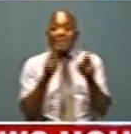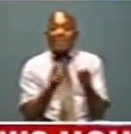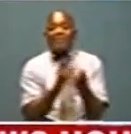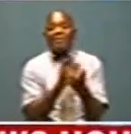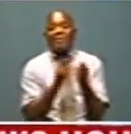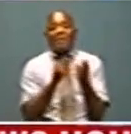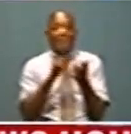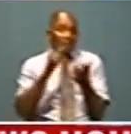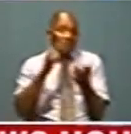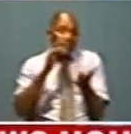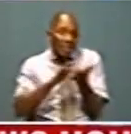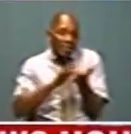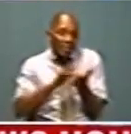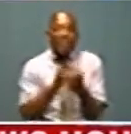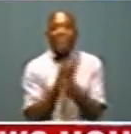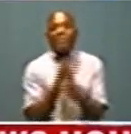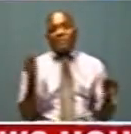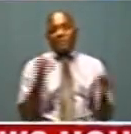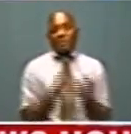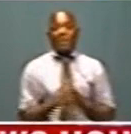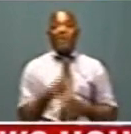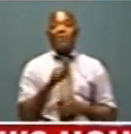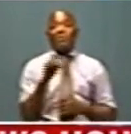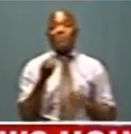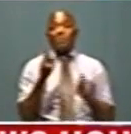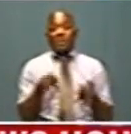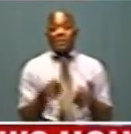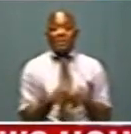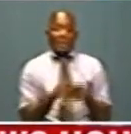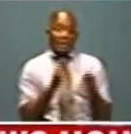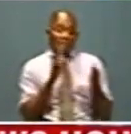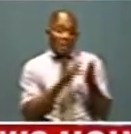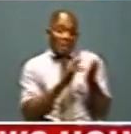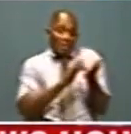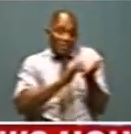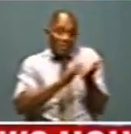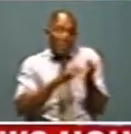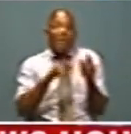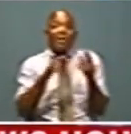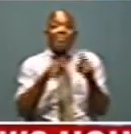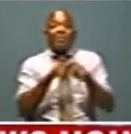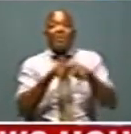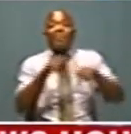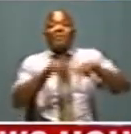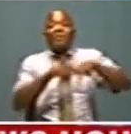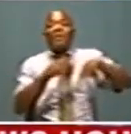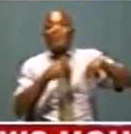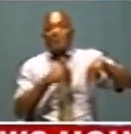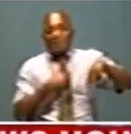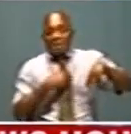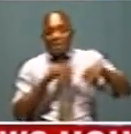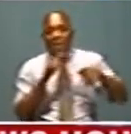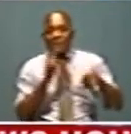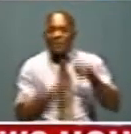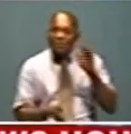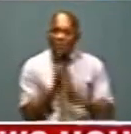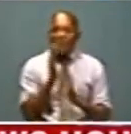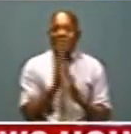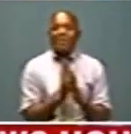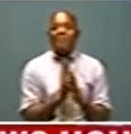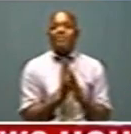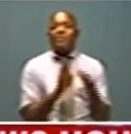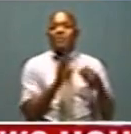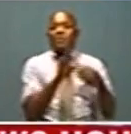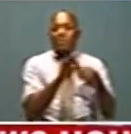free. And so when one tests positive, should be quickly linked to